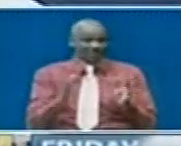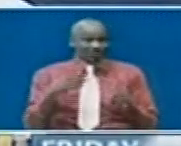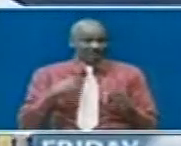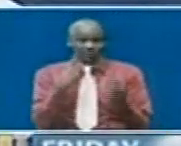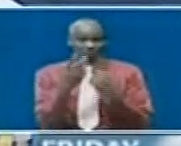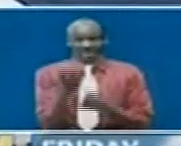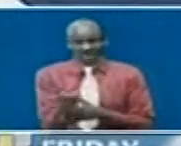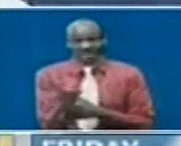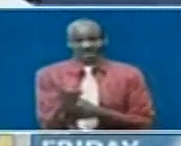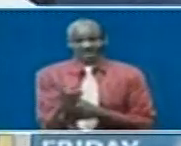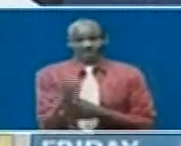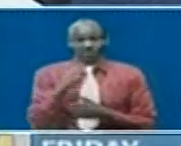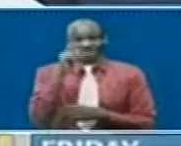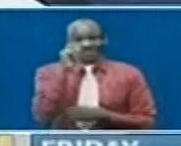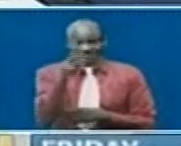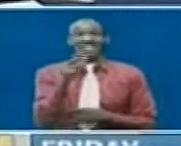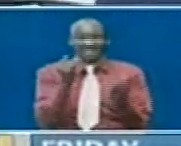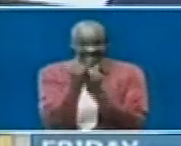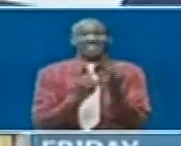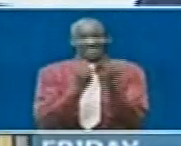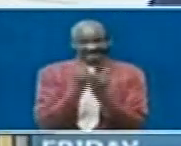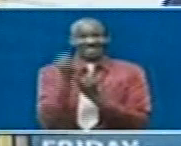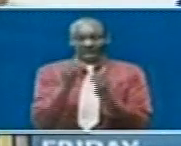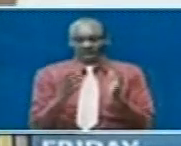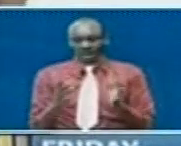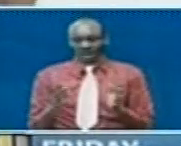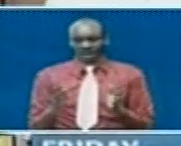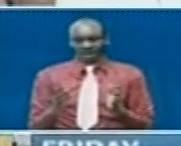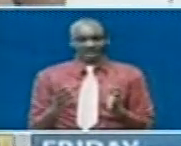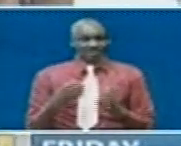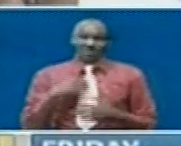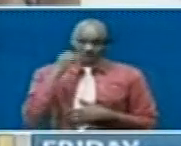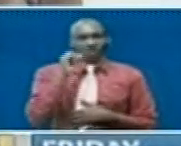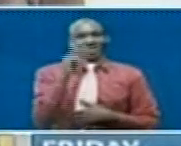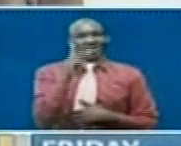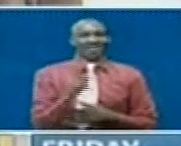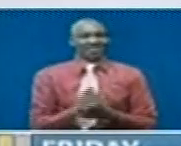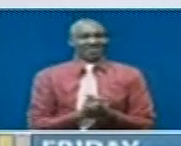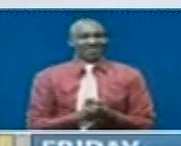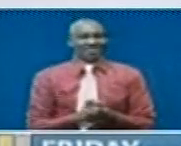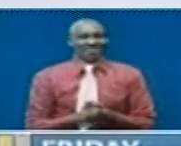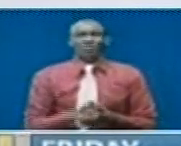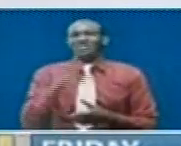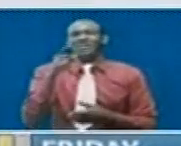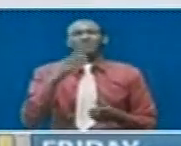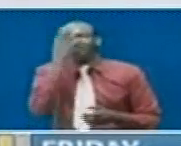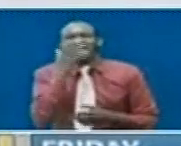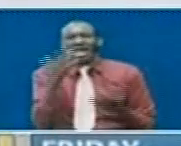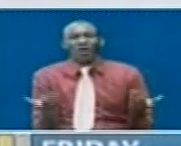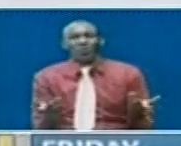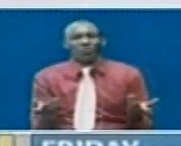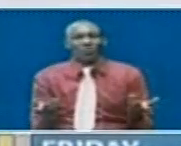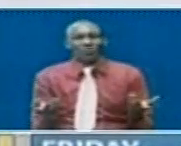me now I'm going to be on TV every Saturday, I'm like, okay. What do you mean you're a shy